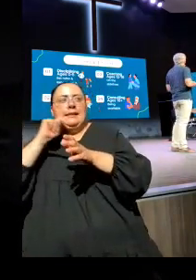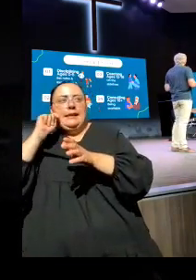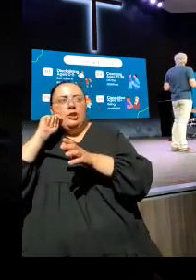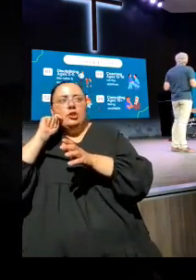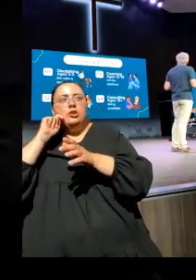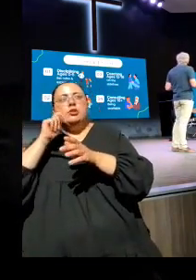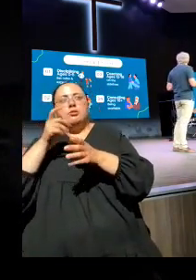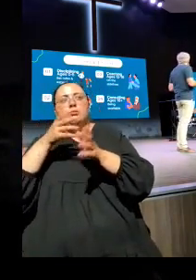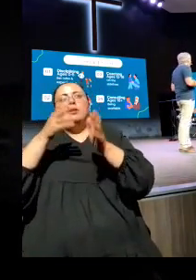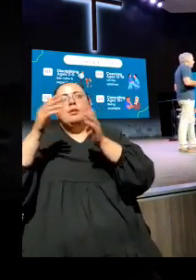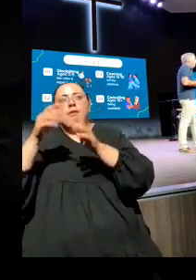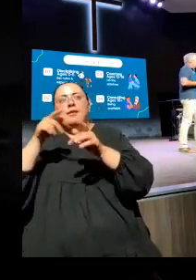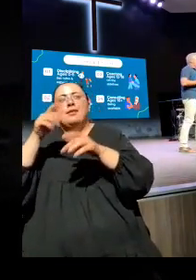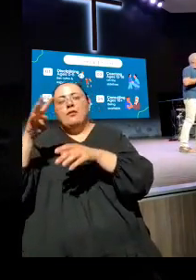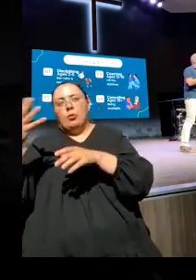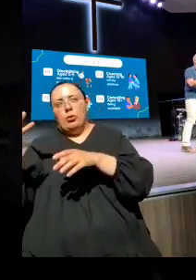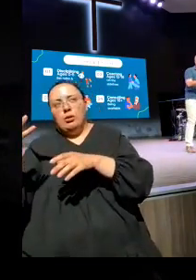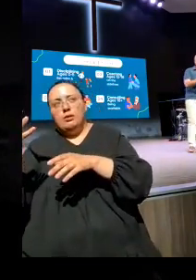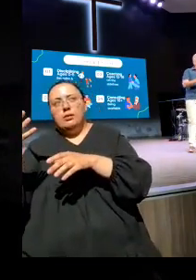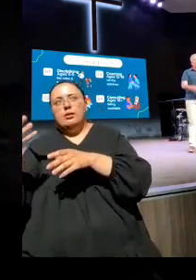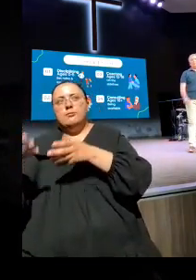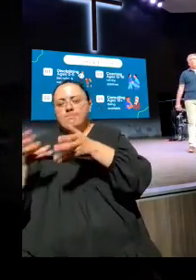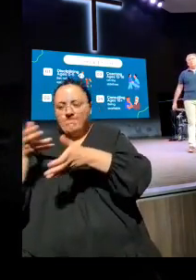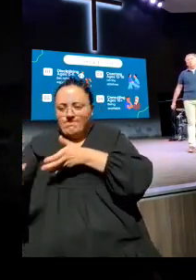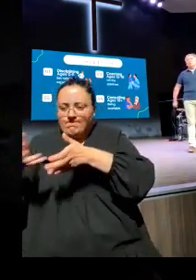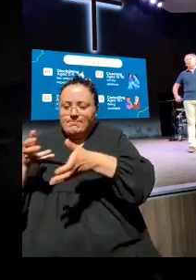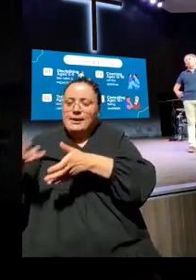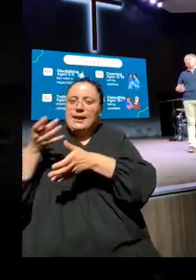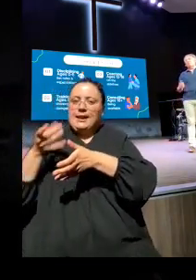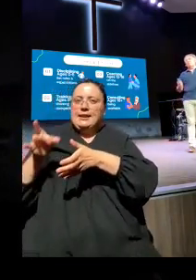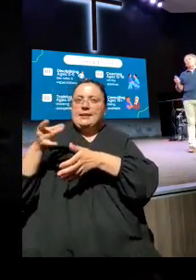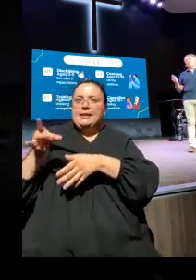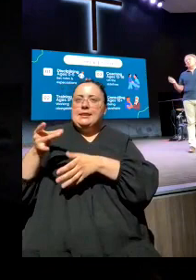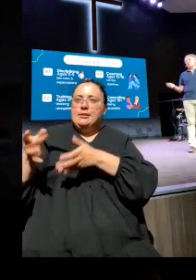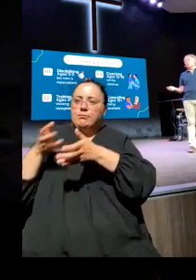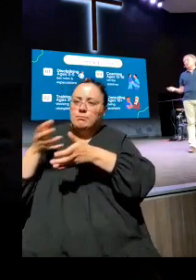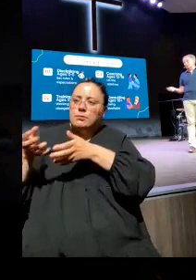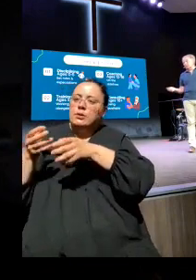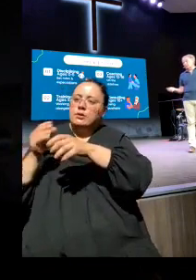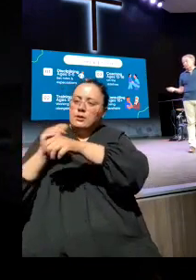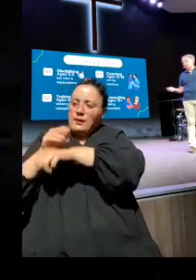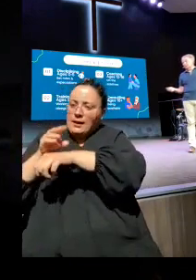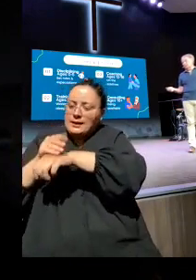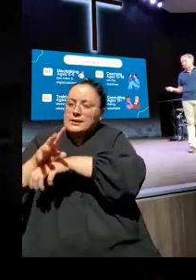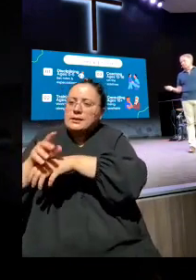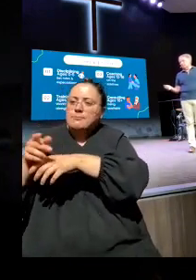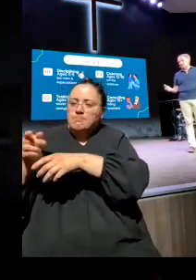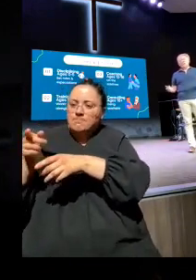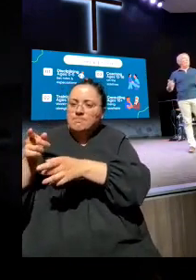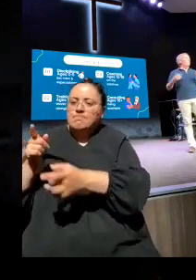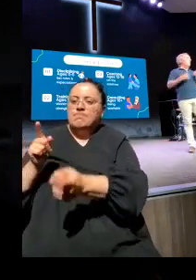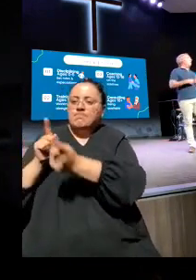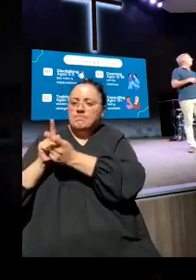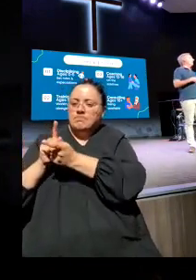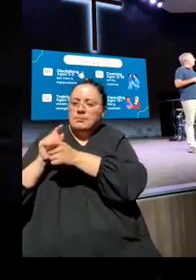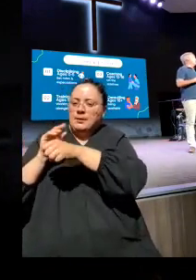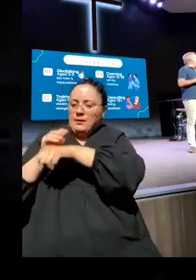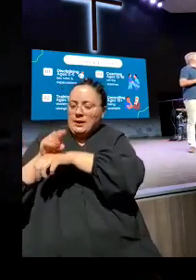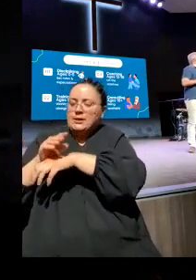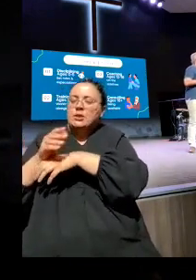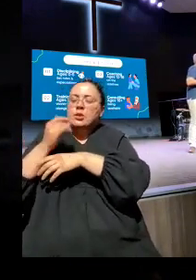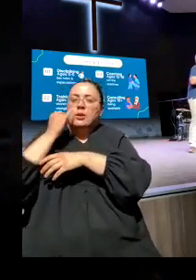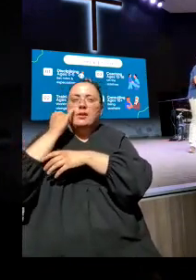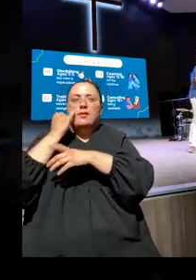children, being available to them, because you never stop being a parent, right? And if you are the parent, you know